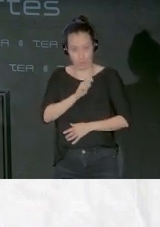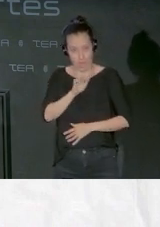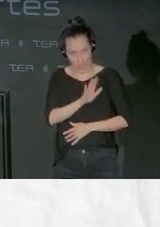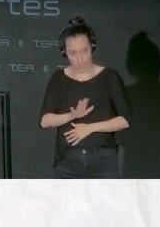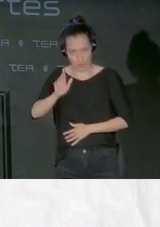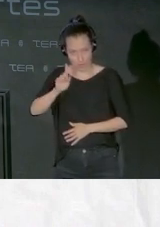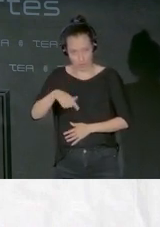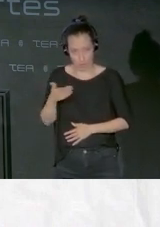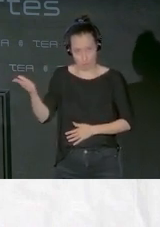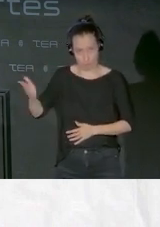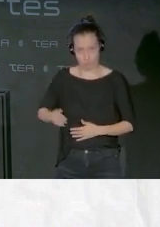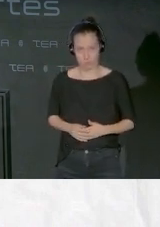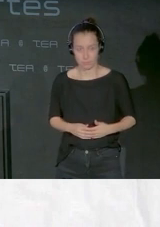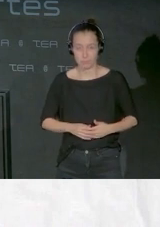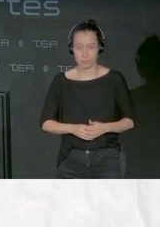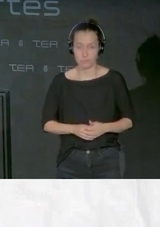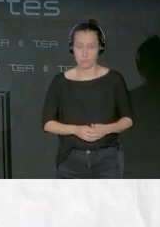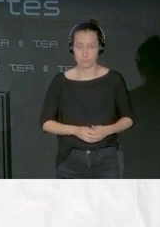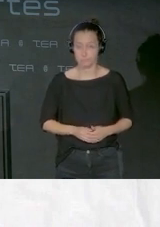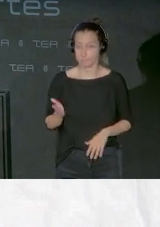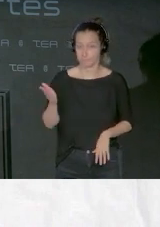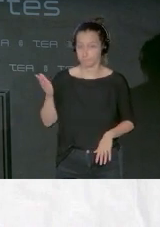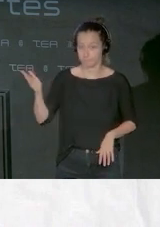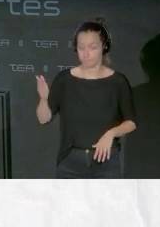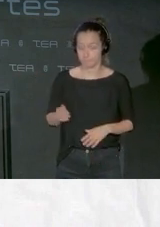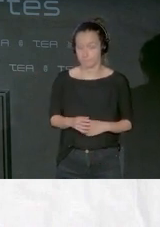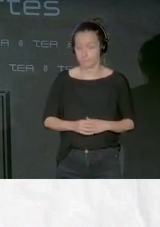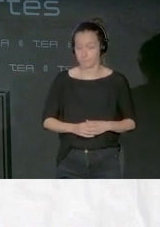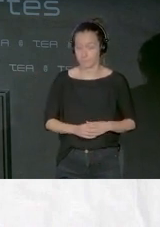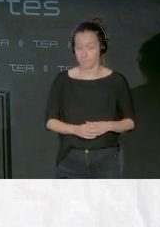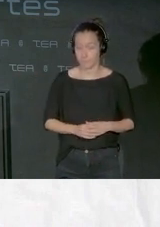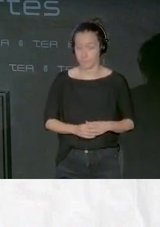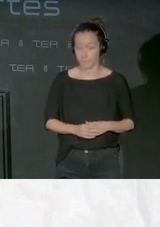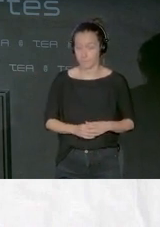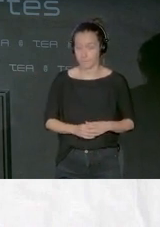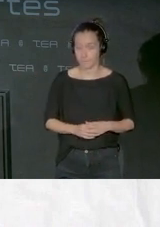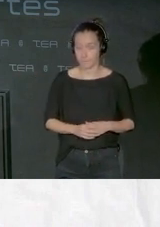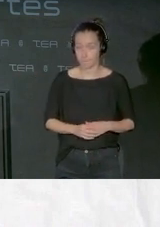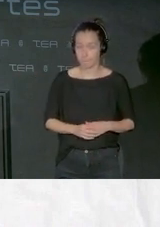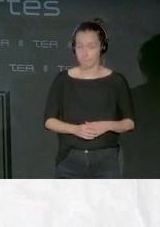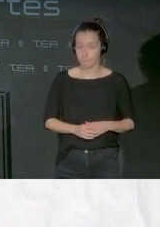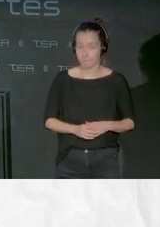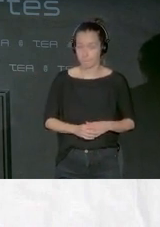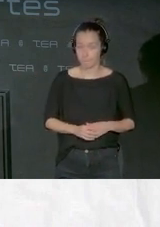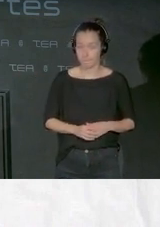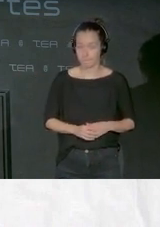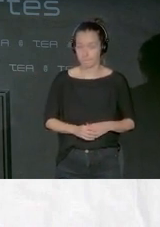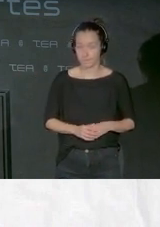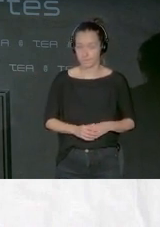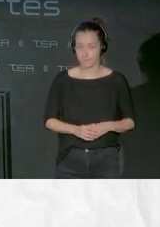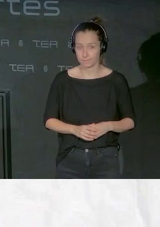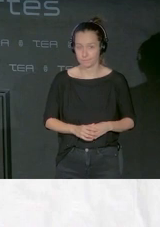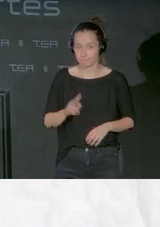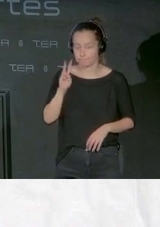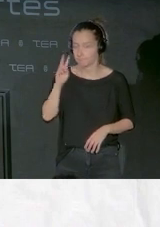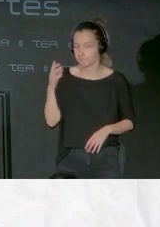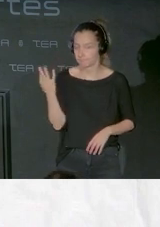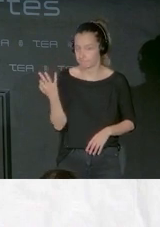and the focus is really also on using private investors, working with private